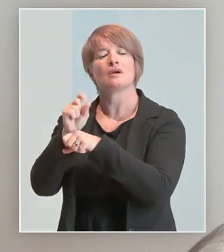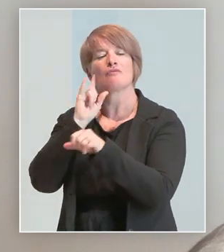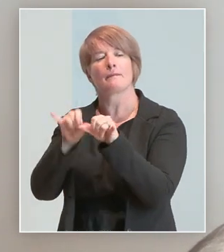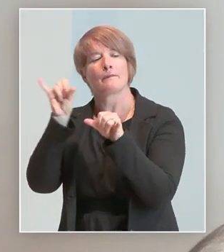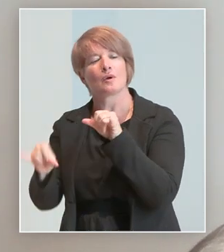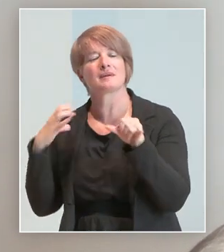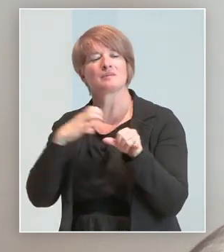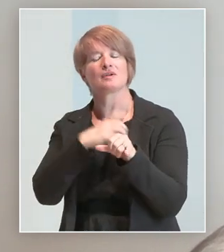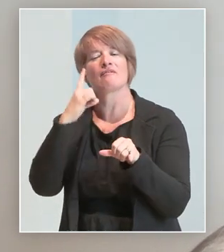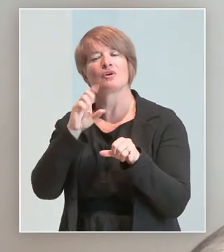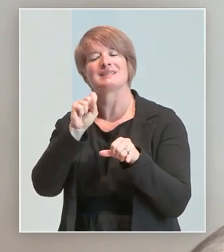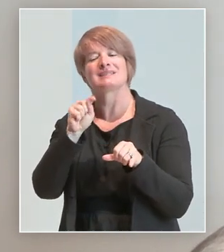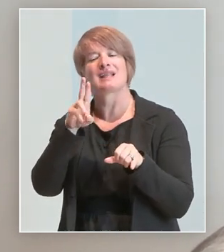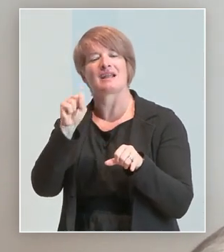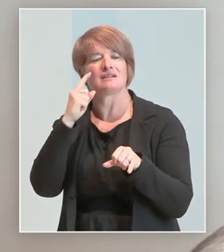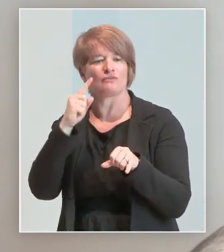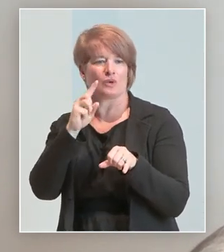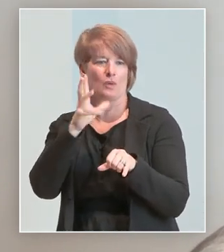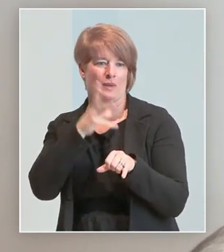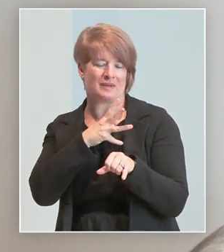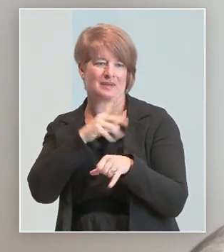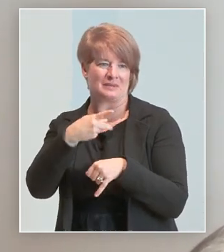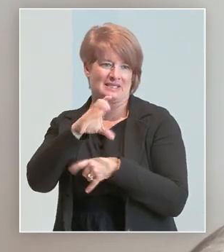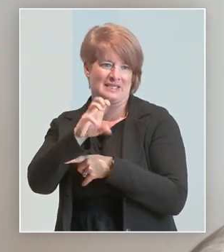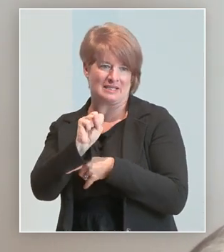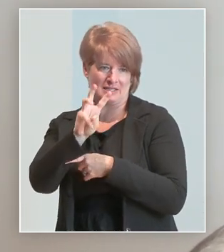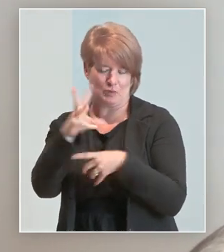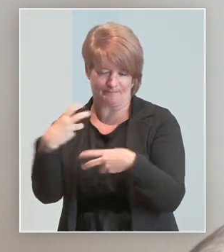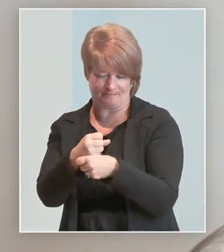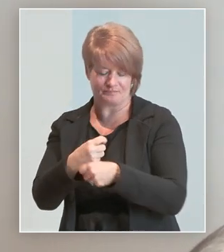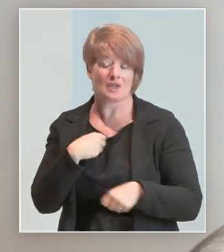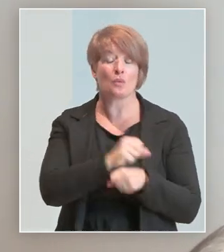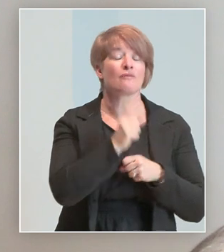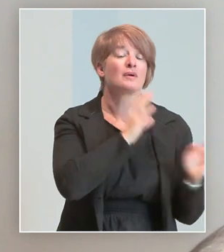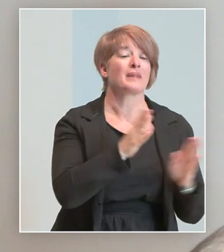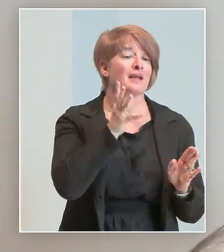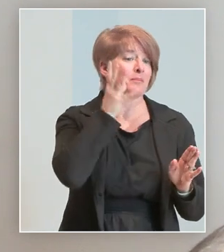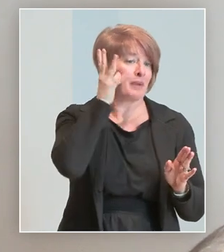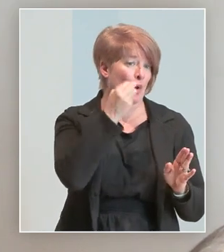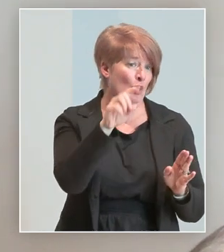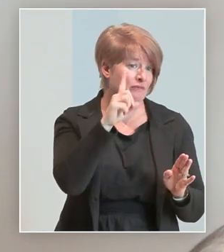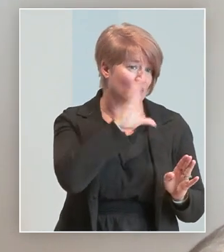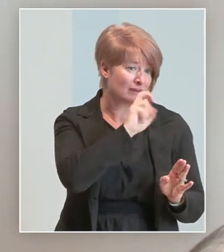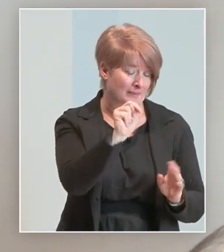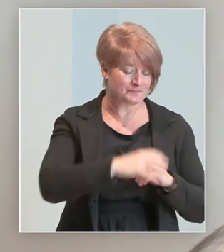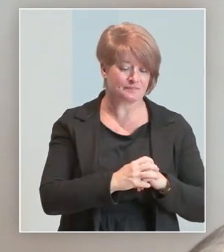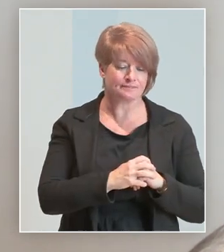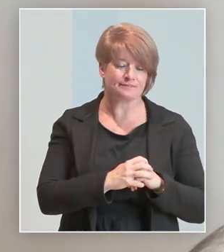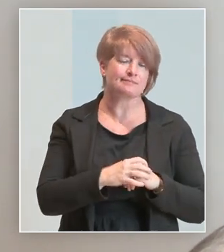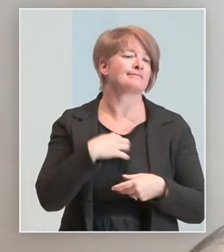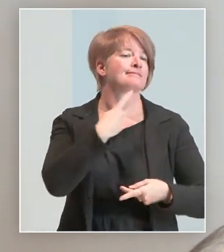on the Status of Women, or what we call PCSW. I was working for Planned Parenthood of Connecticut, and I was